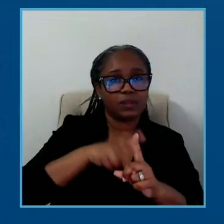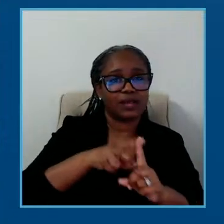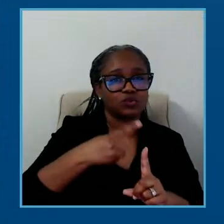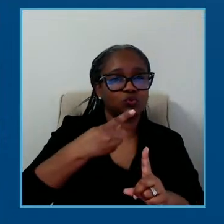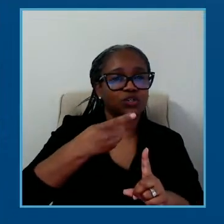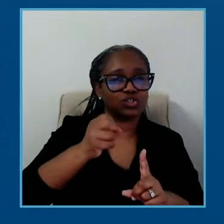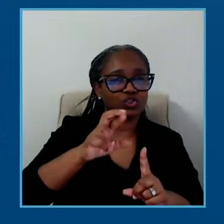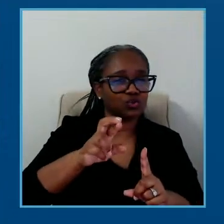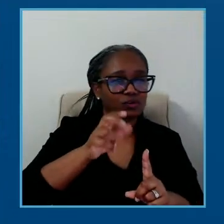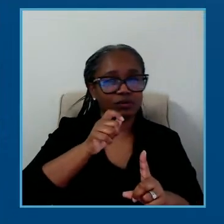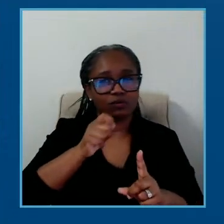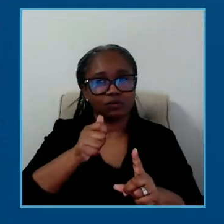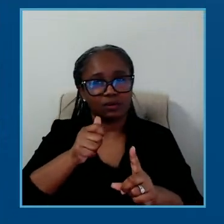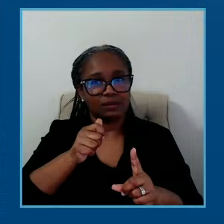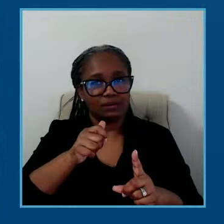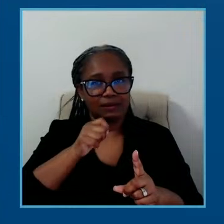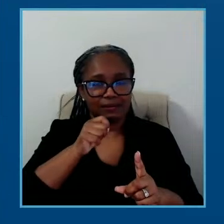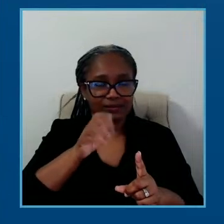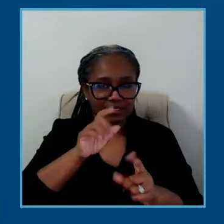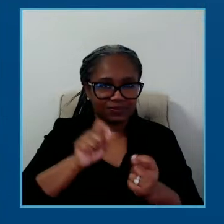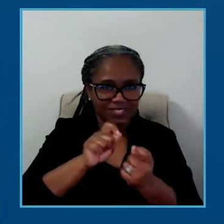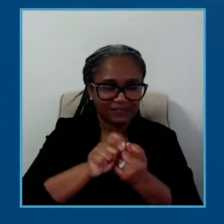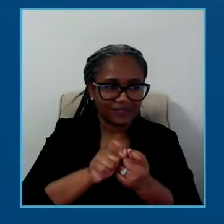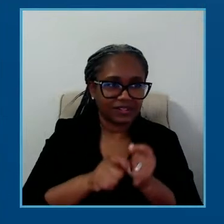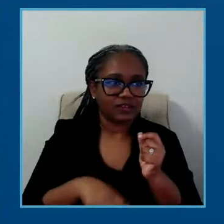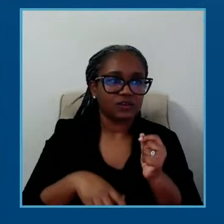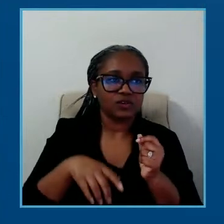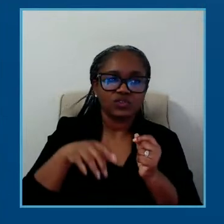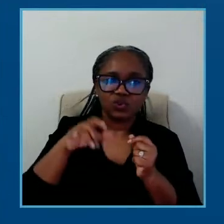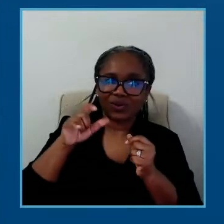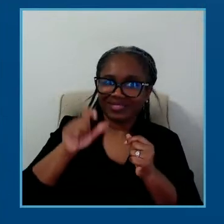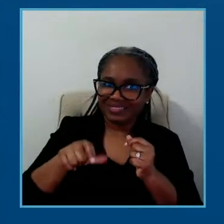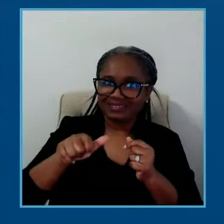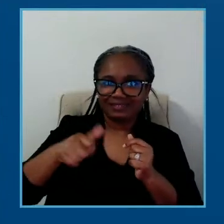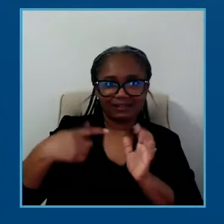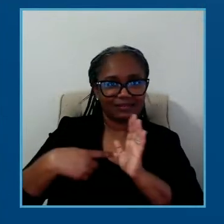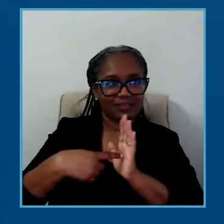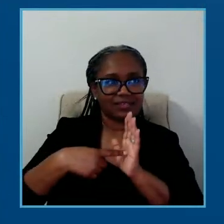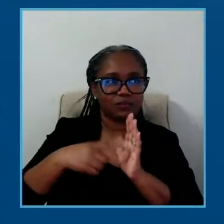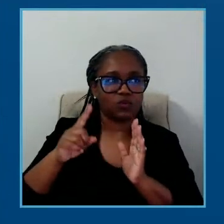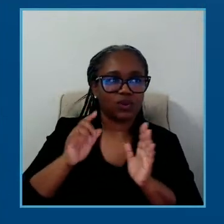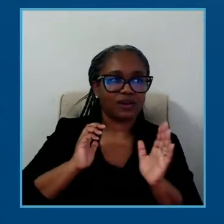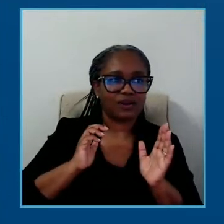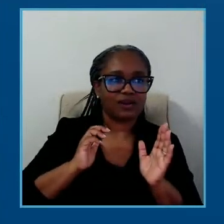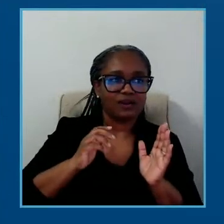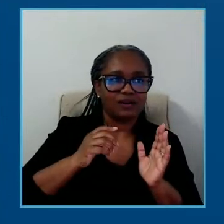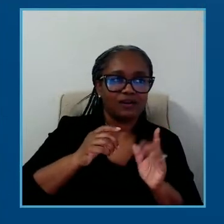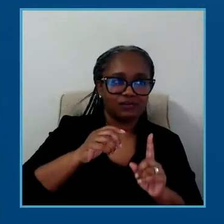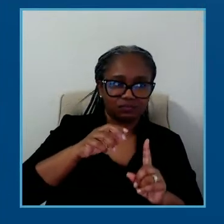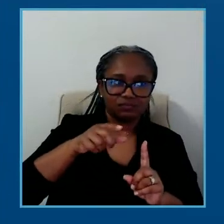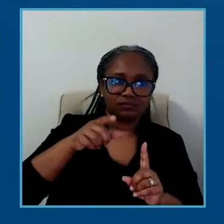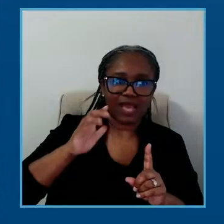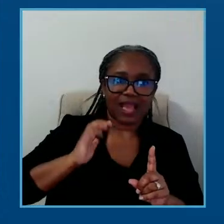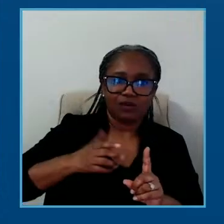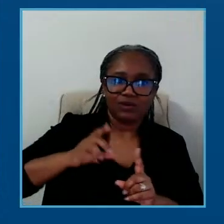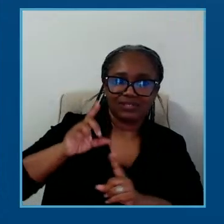rule here is trumped by the specific and higher authority DNC rules. So look, not surprisingly, the